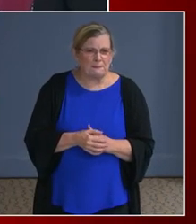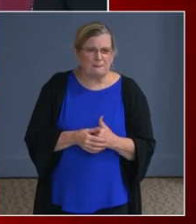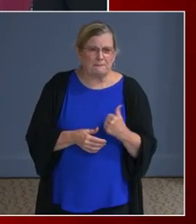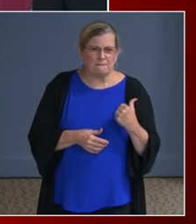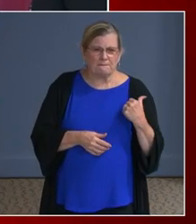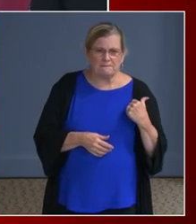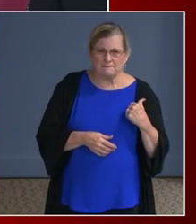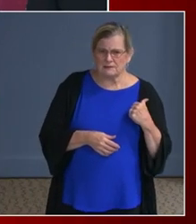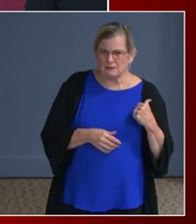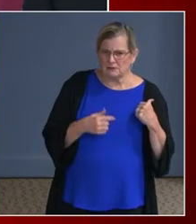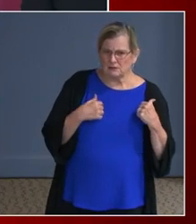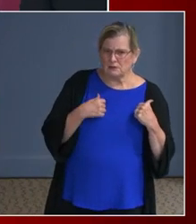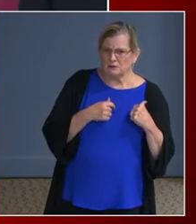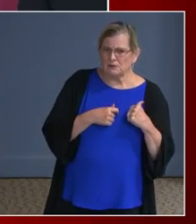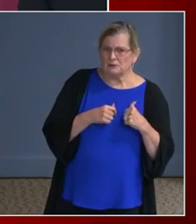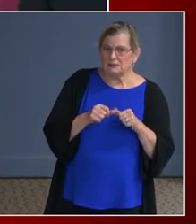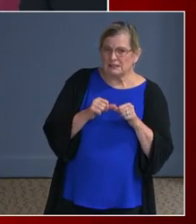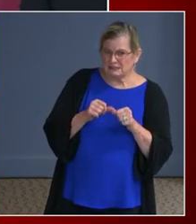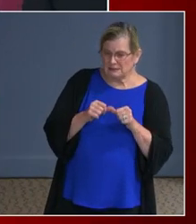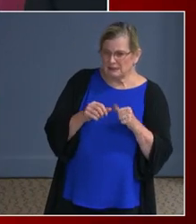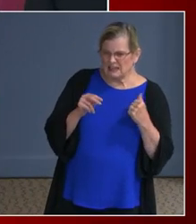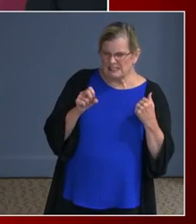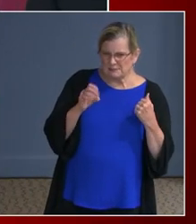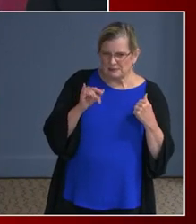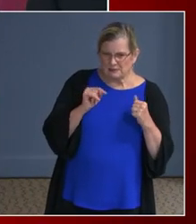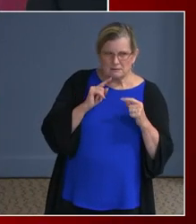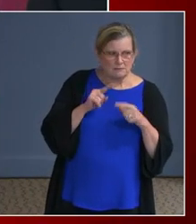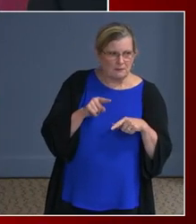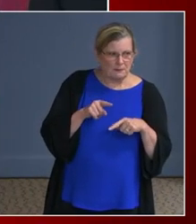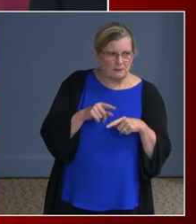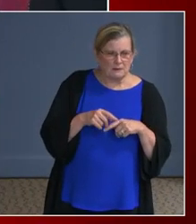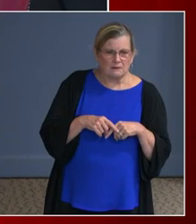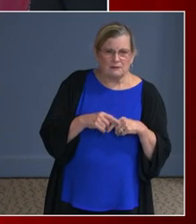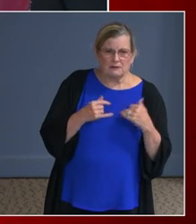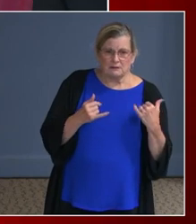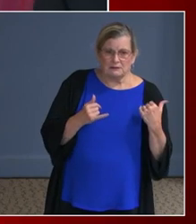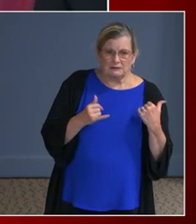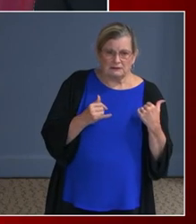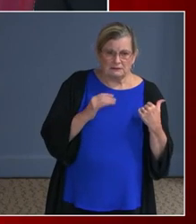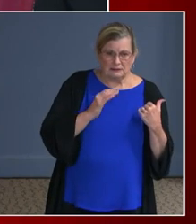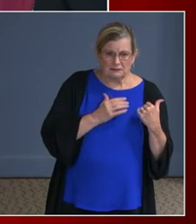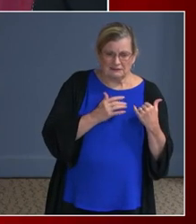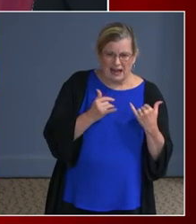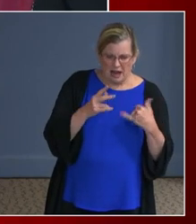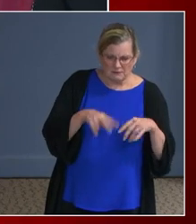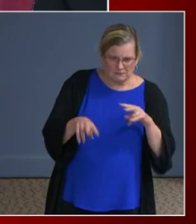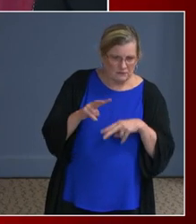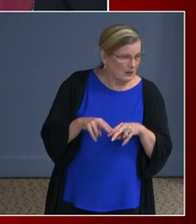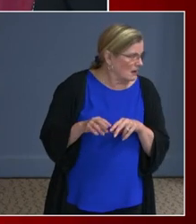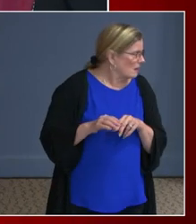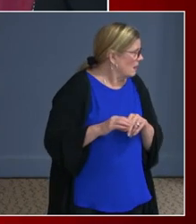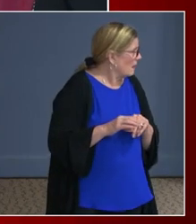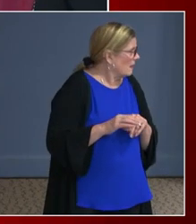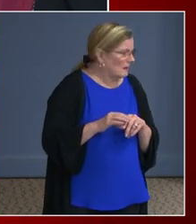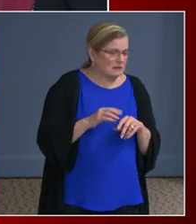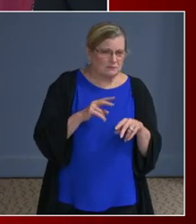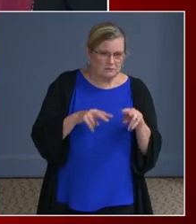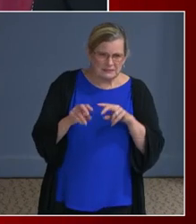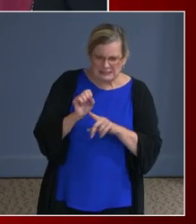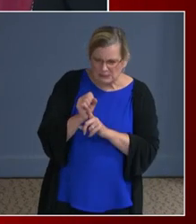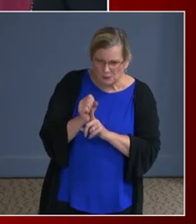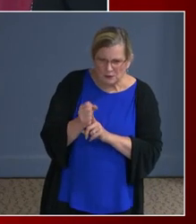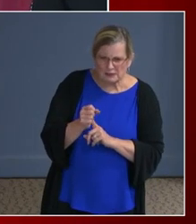We're continuing to monitor the situation through our contact tracing efforts. Many of the individuals are still under